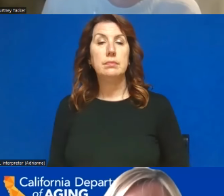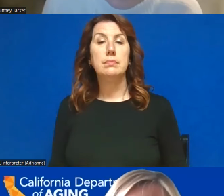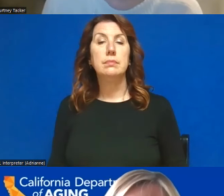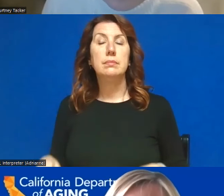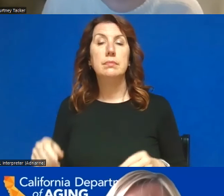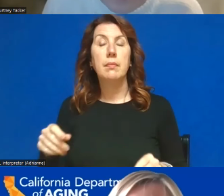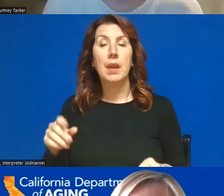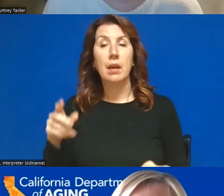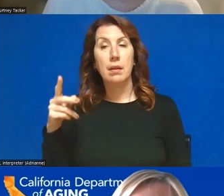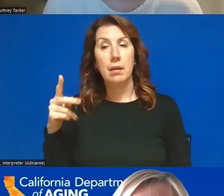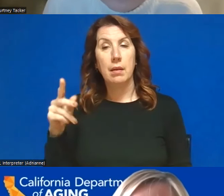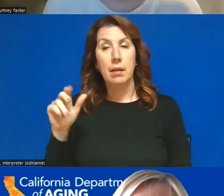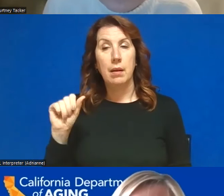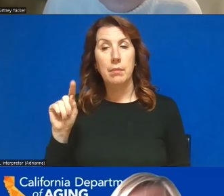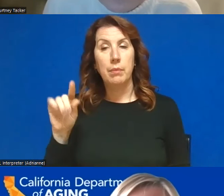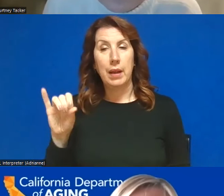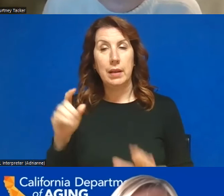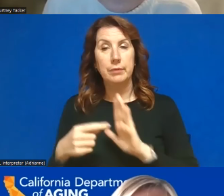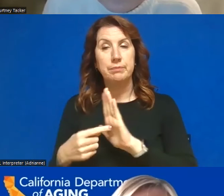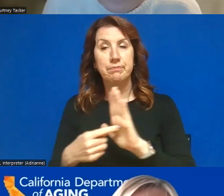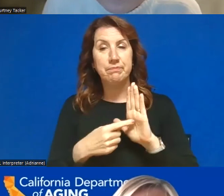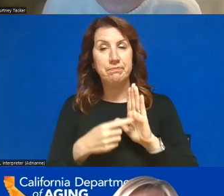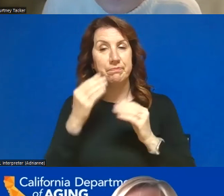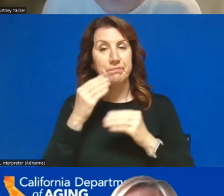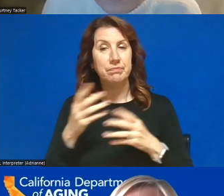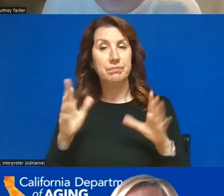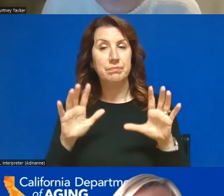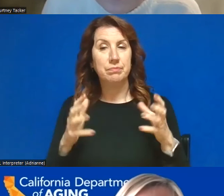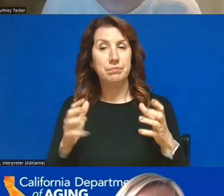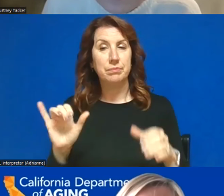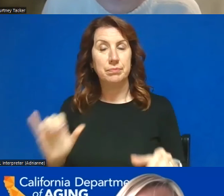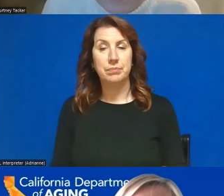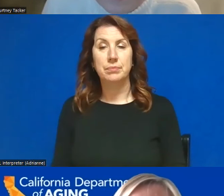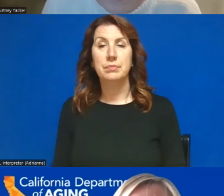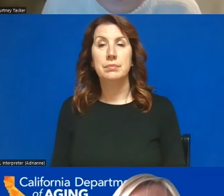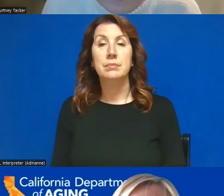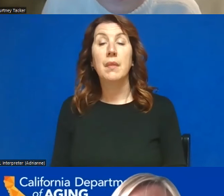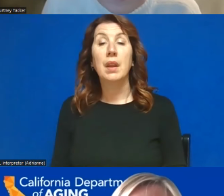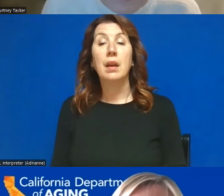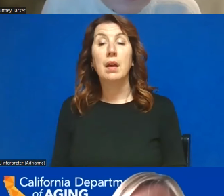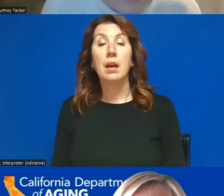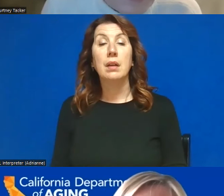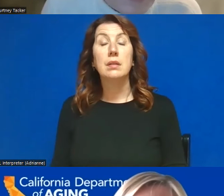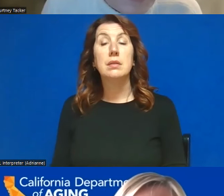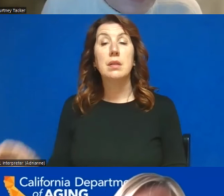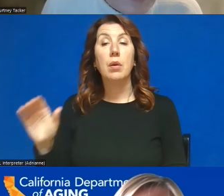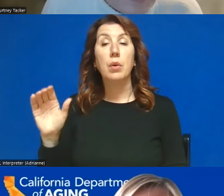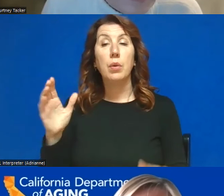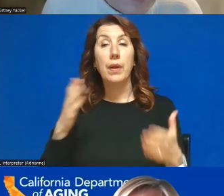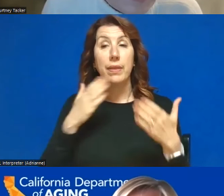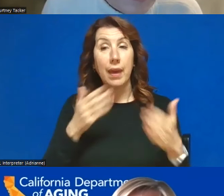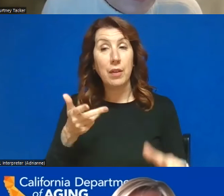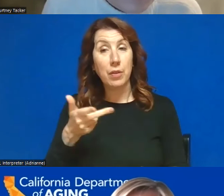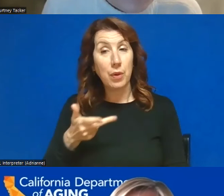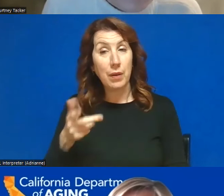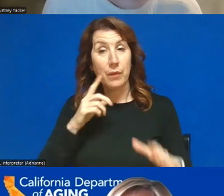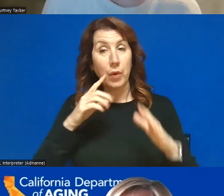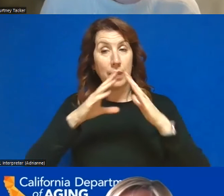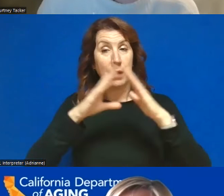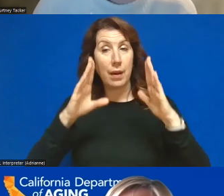sharing some data with the group as well. So Courtney, Patty, Marty, thank you for the housing